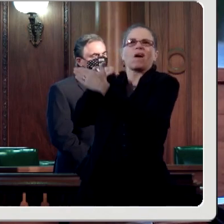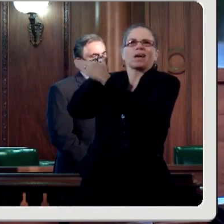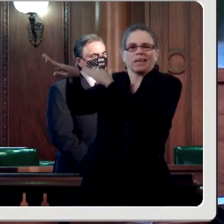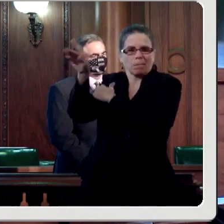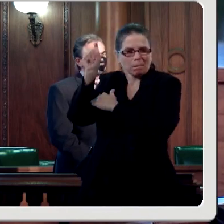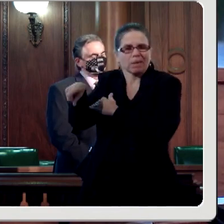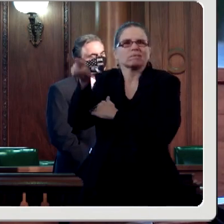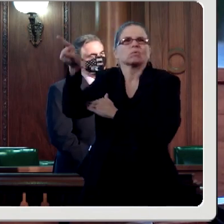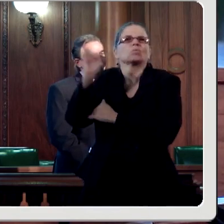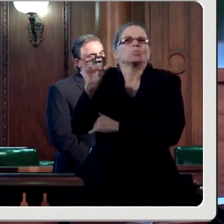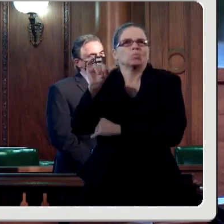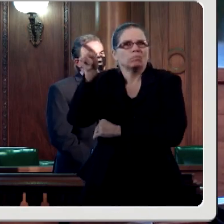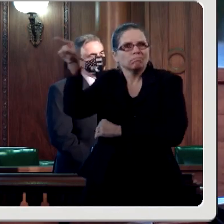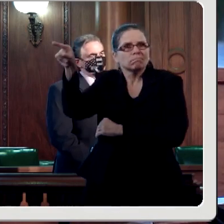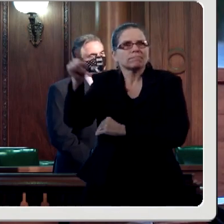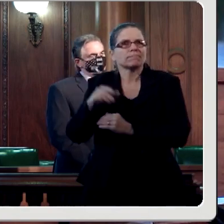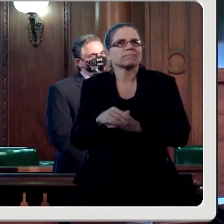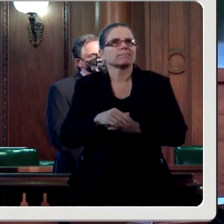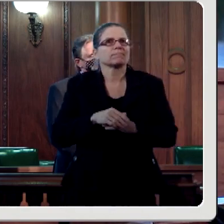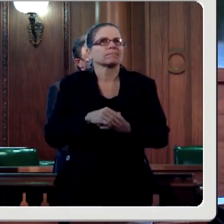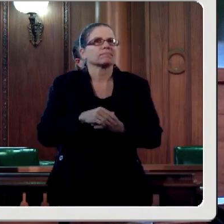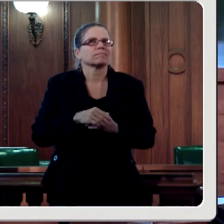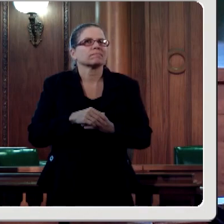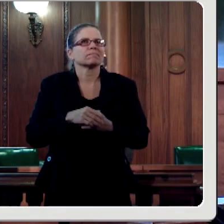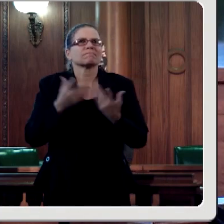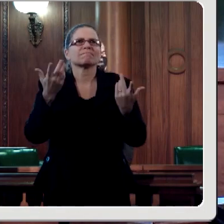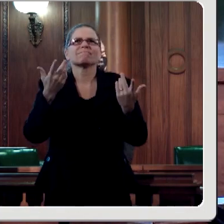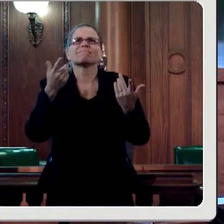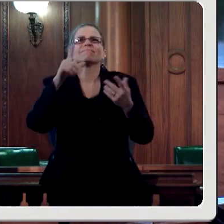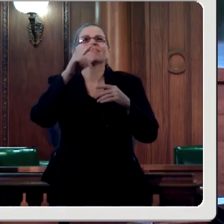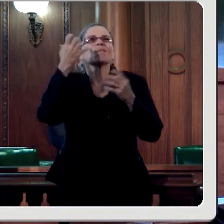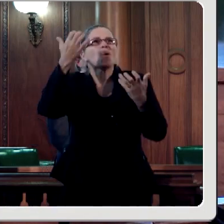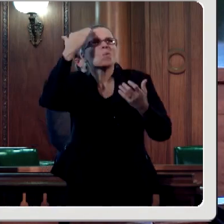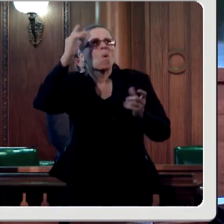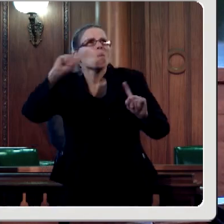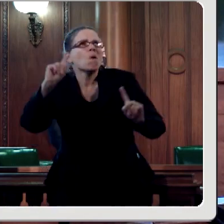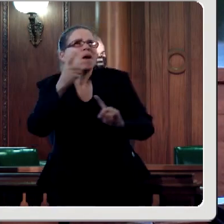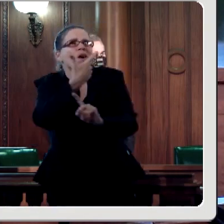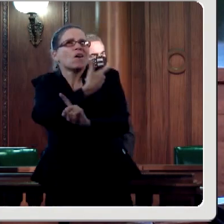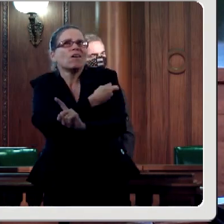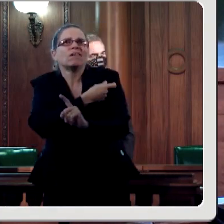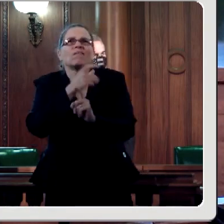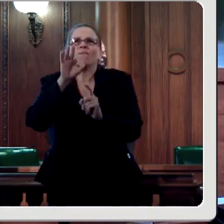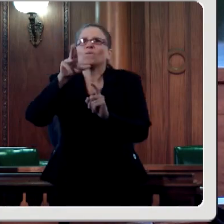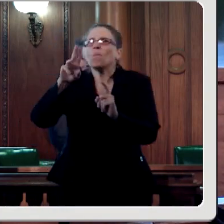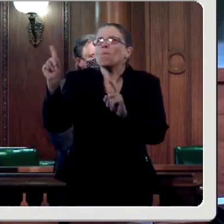be putting this link up on the city's website.